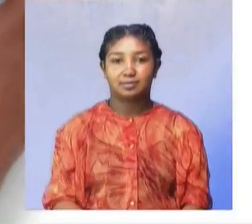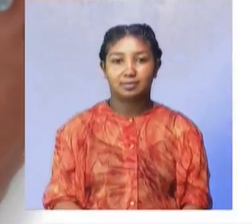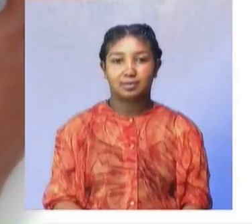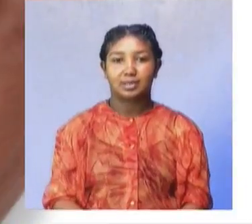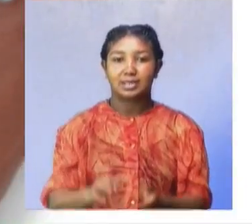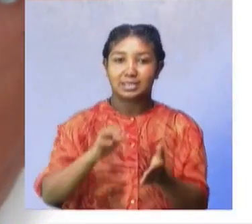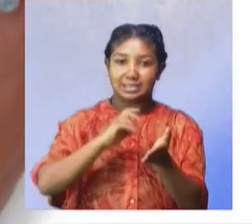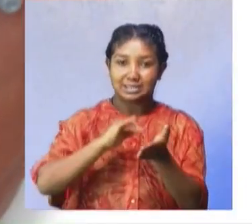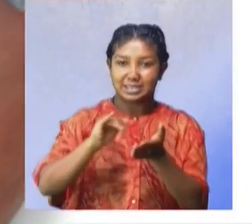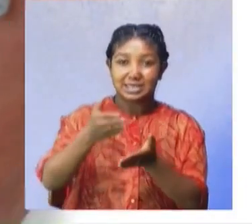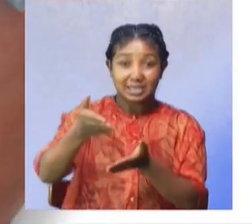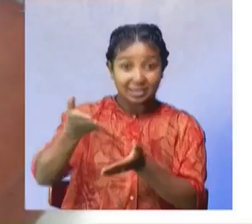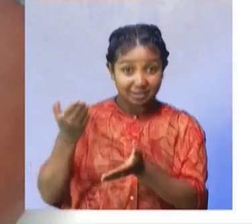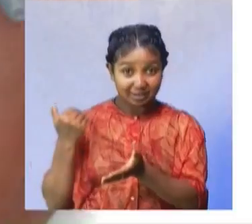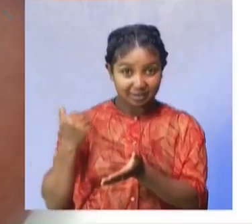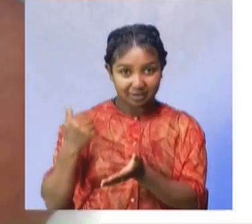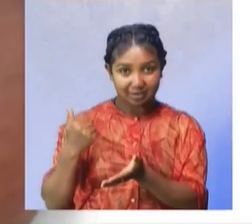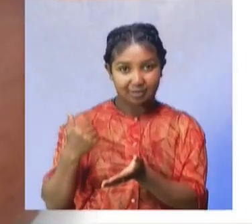studied.